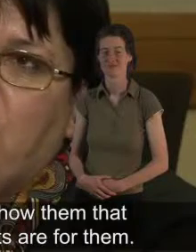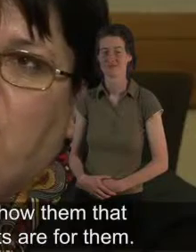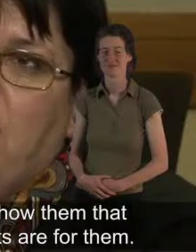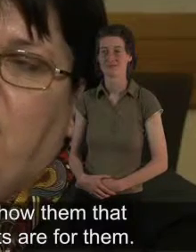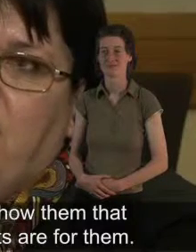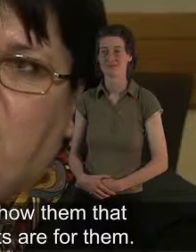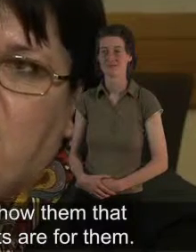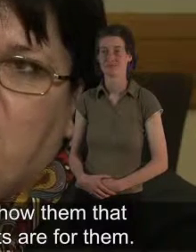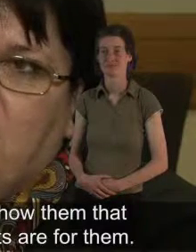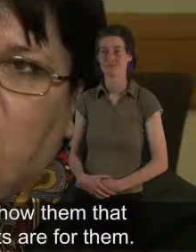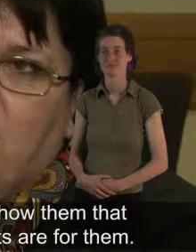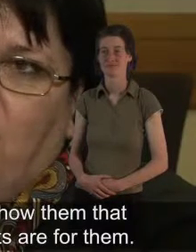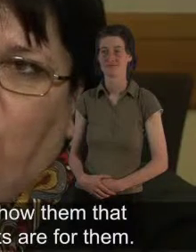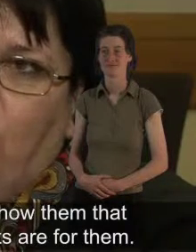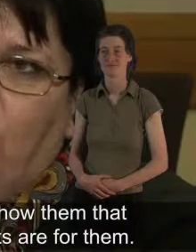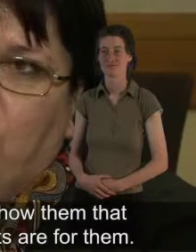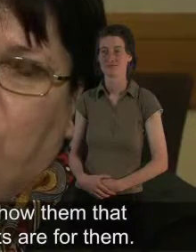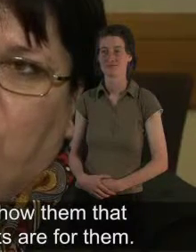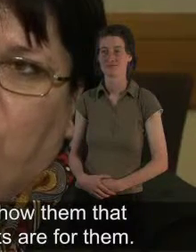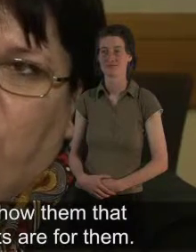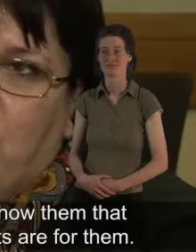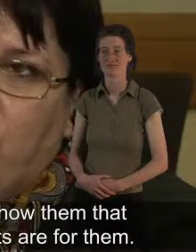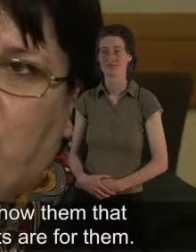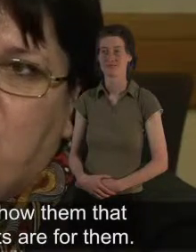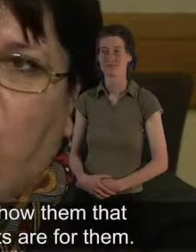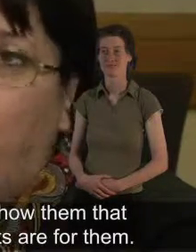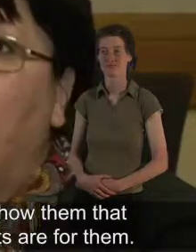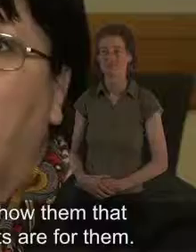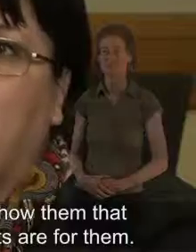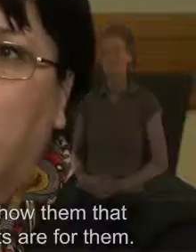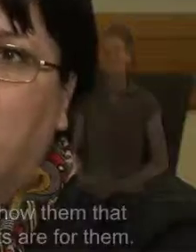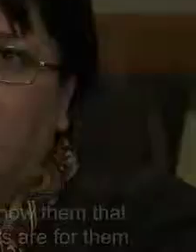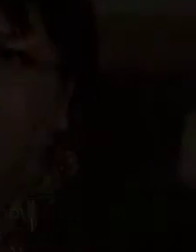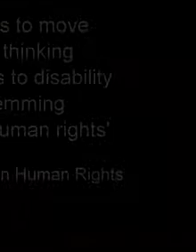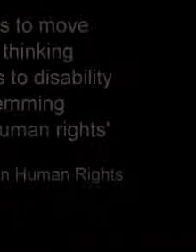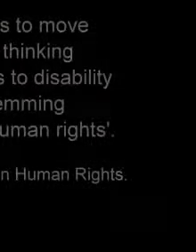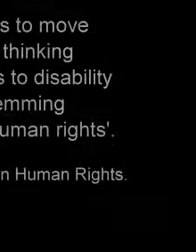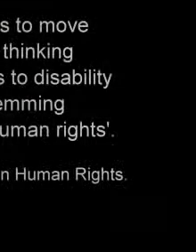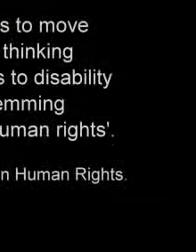that actually this law and these rights are for them,